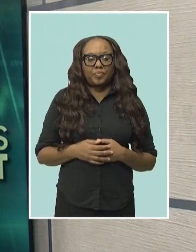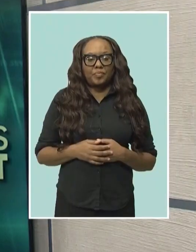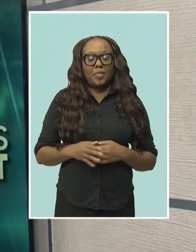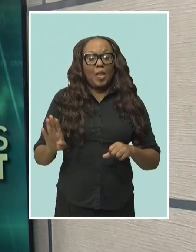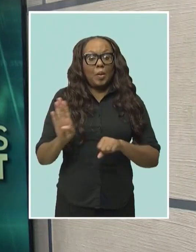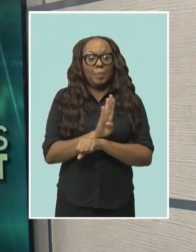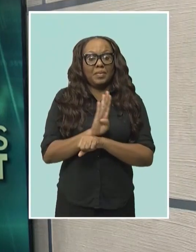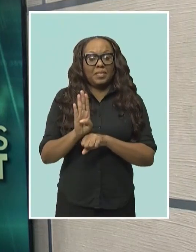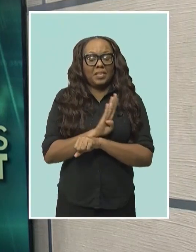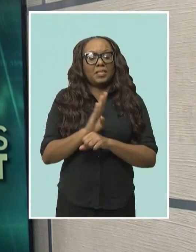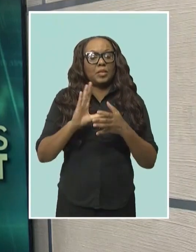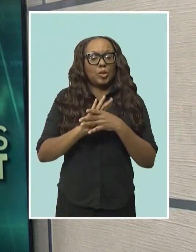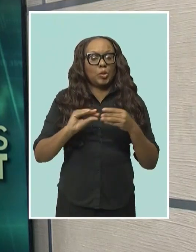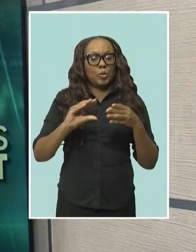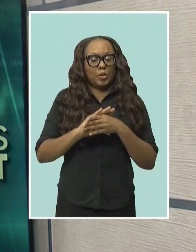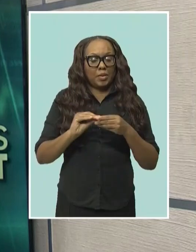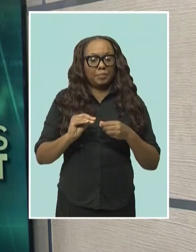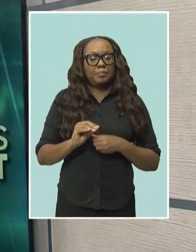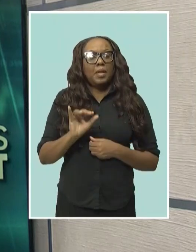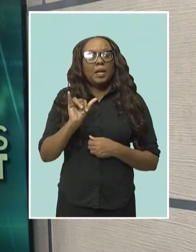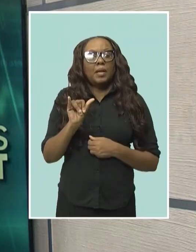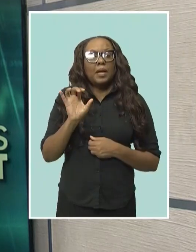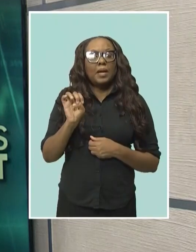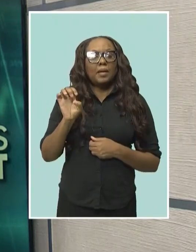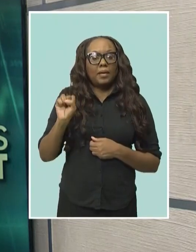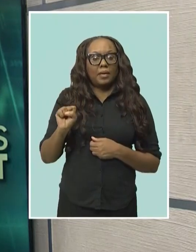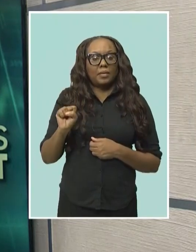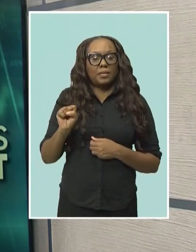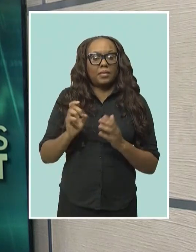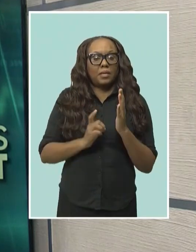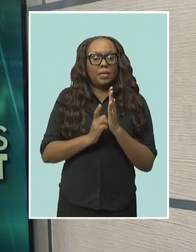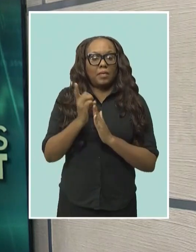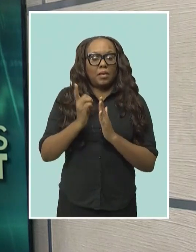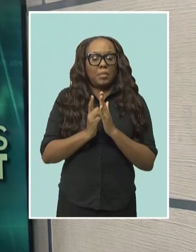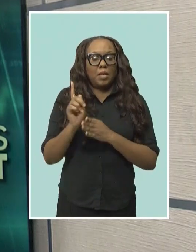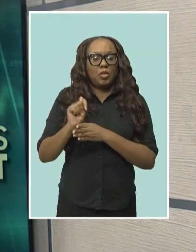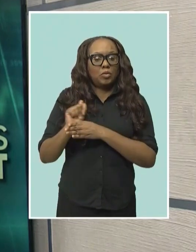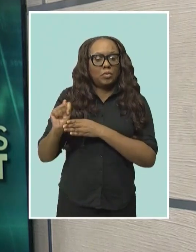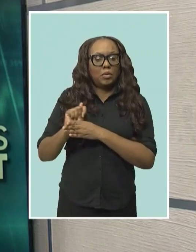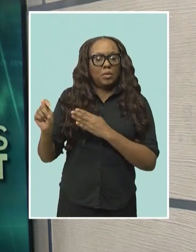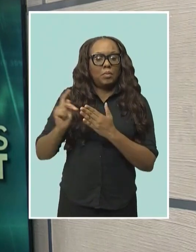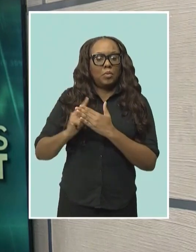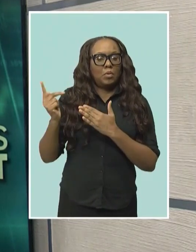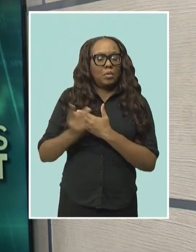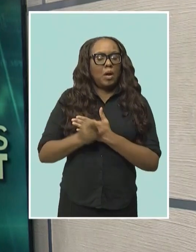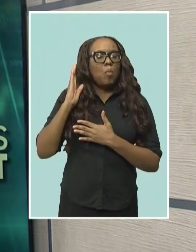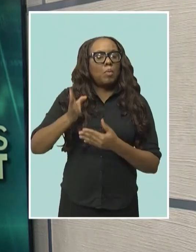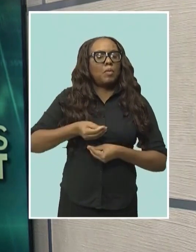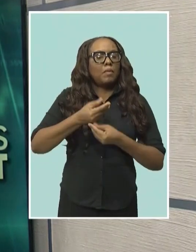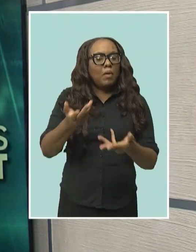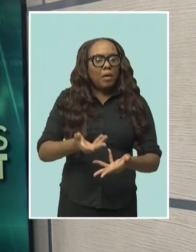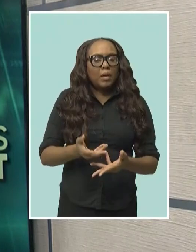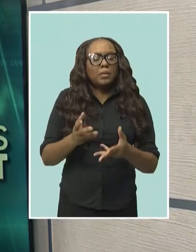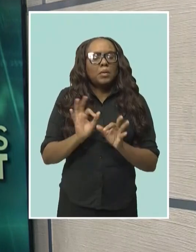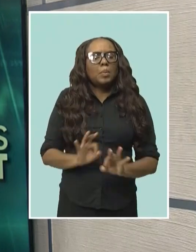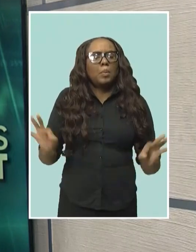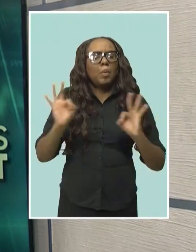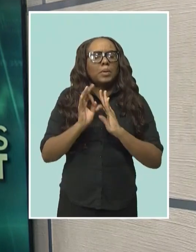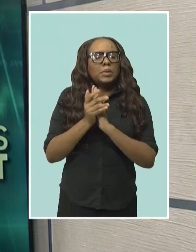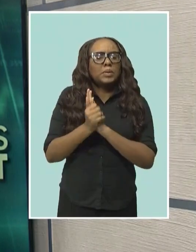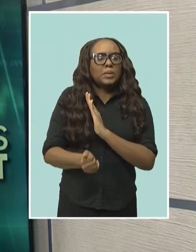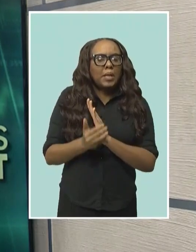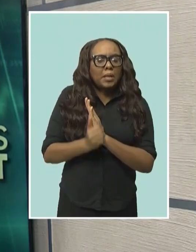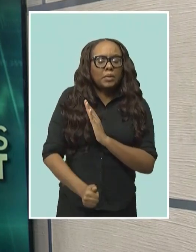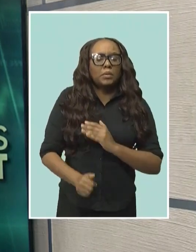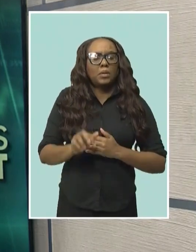In business news, the Youth Entrepreneurship Scheme's Entrepreneurial Development Training Program will provide the necessary tools and skills for